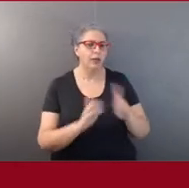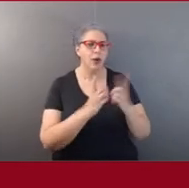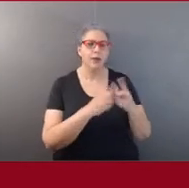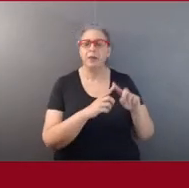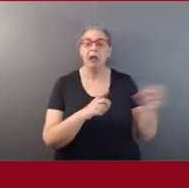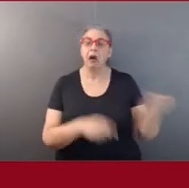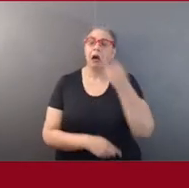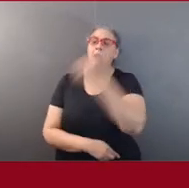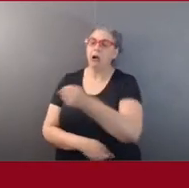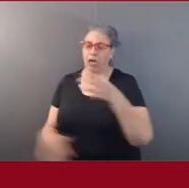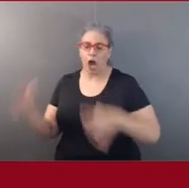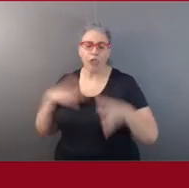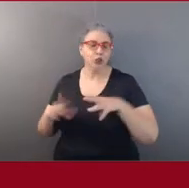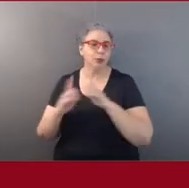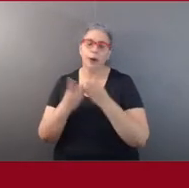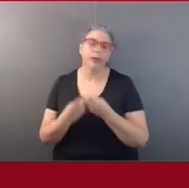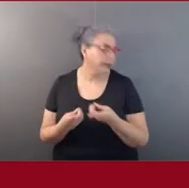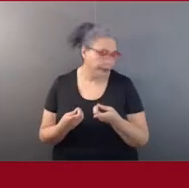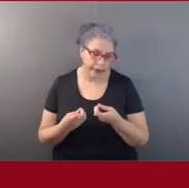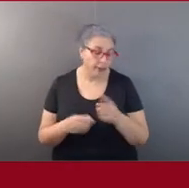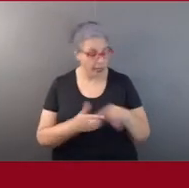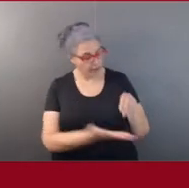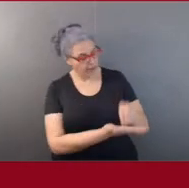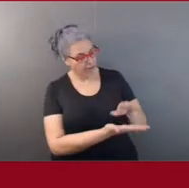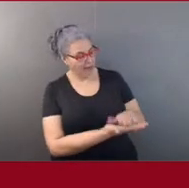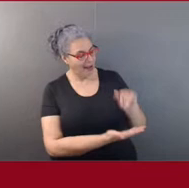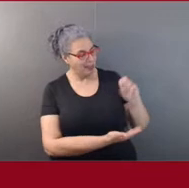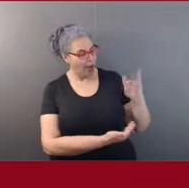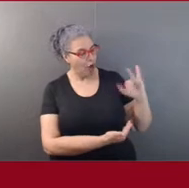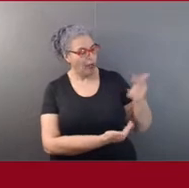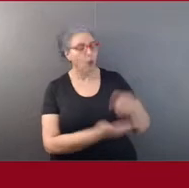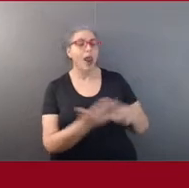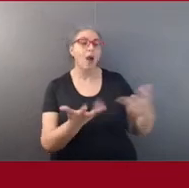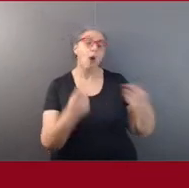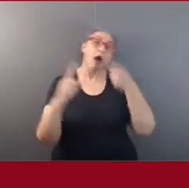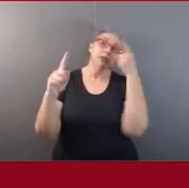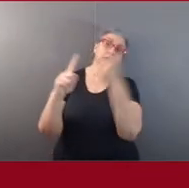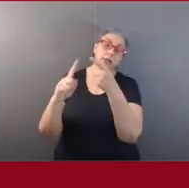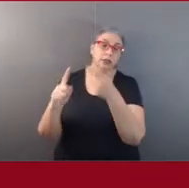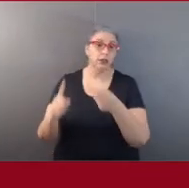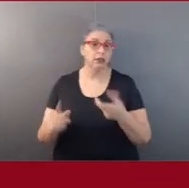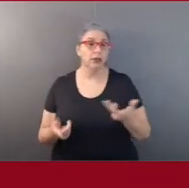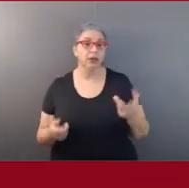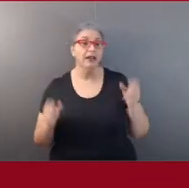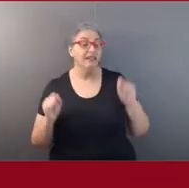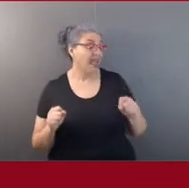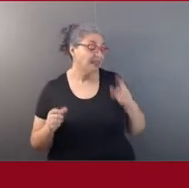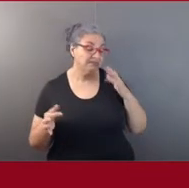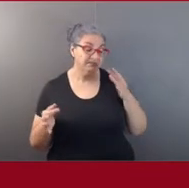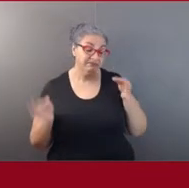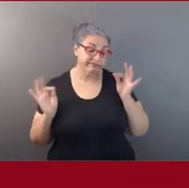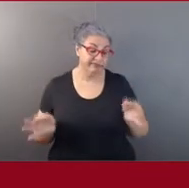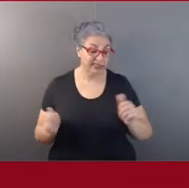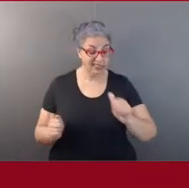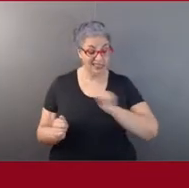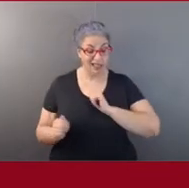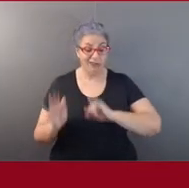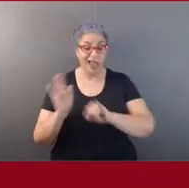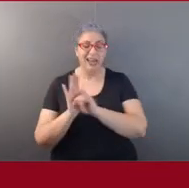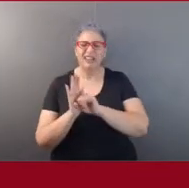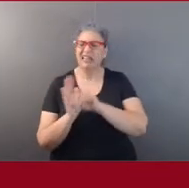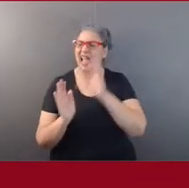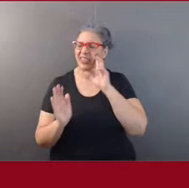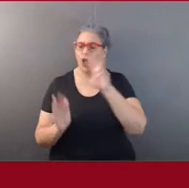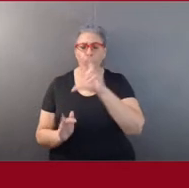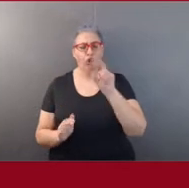costume department, right? So it gives them a voice to be able to say, this is where I want to go. They can choose to self-identify in, I don't know, 30-ish